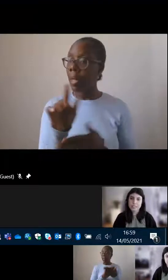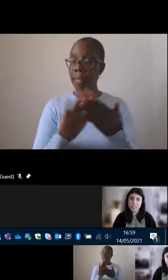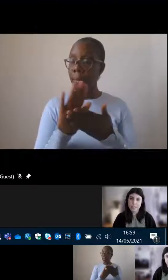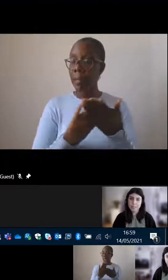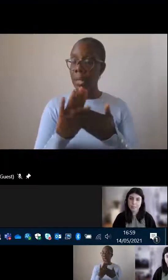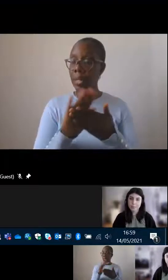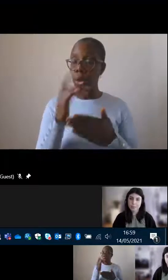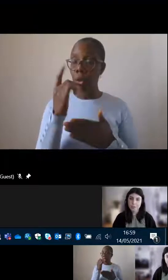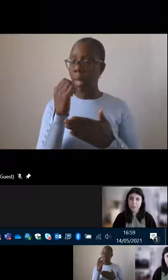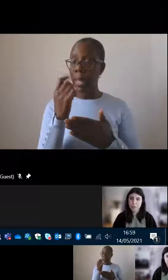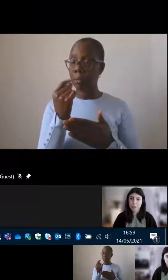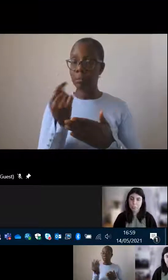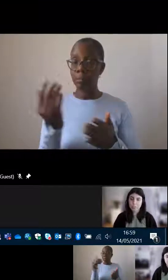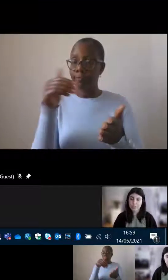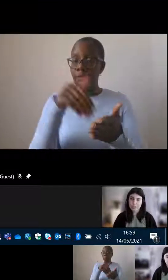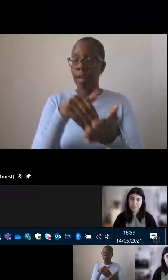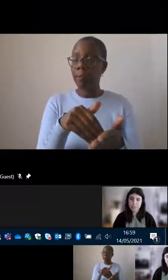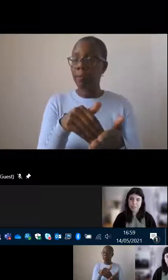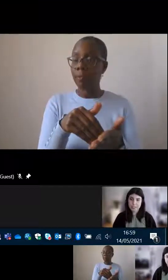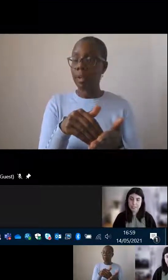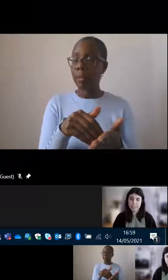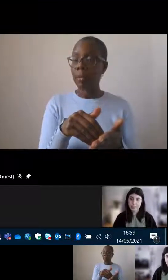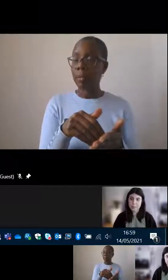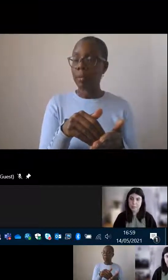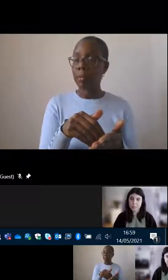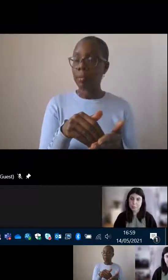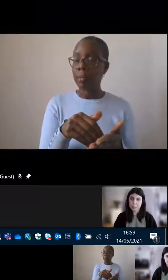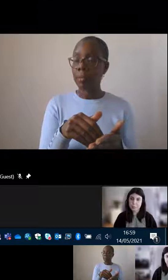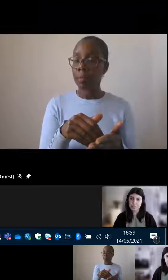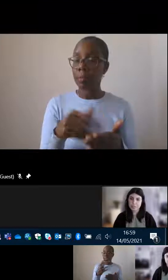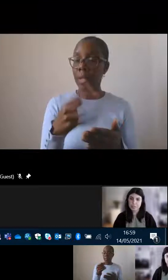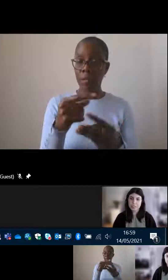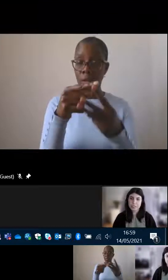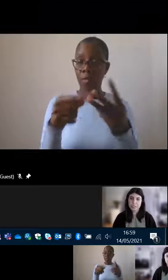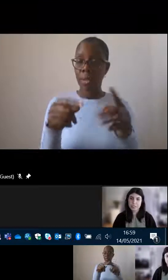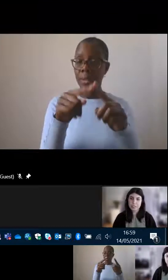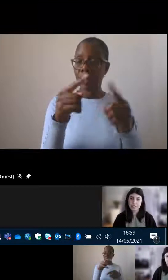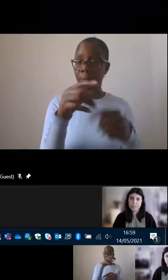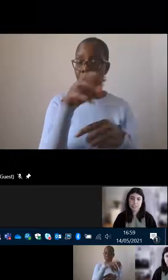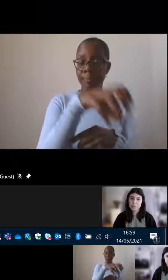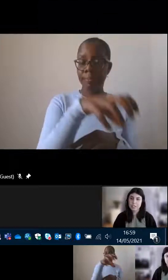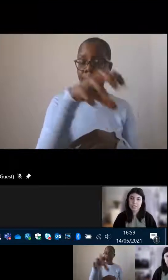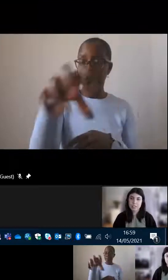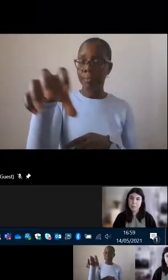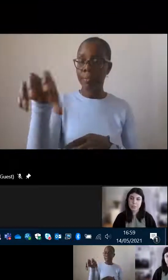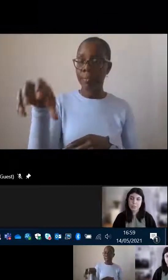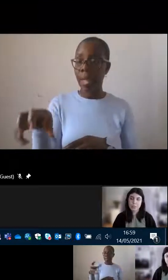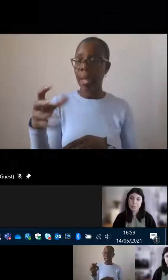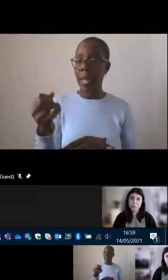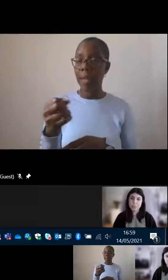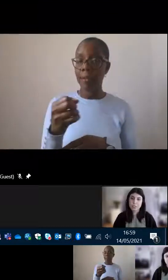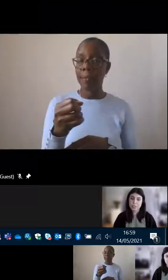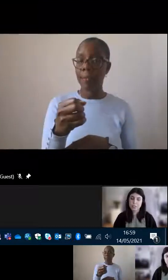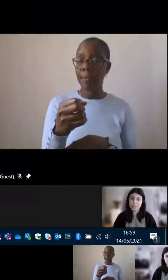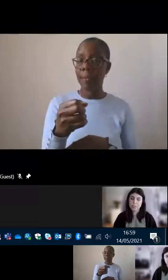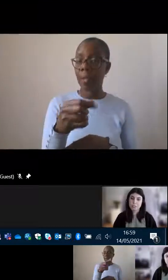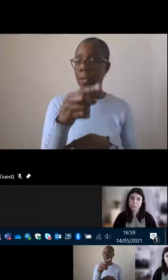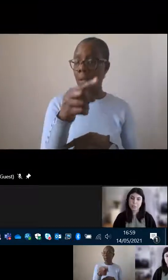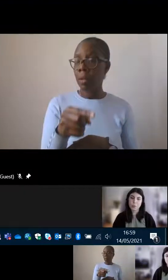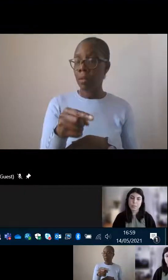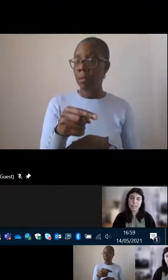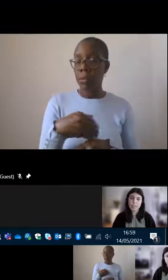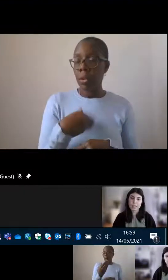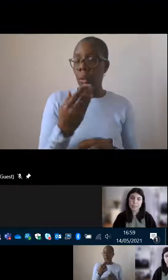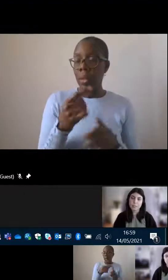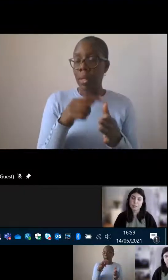during this time at one of those centres mentioned above. You don't need an appointment, so you can